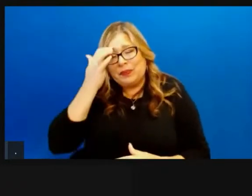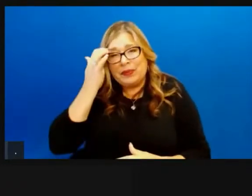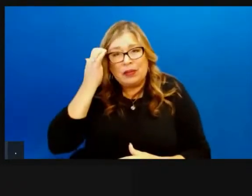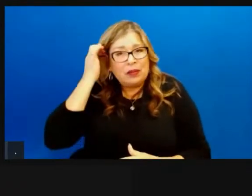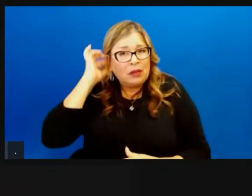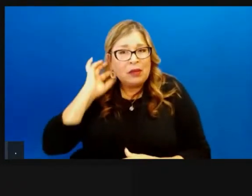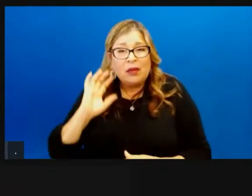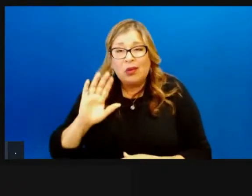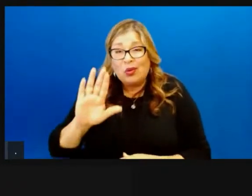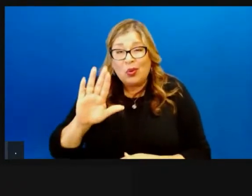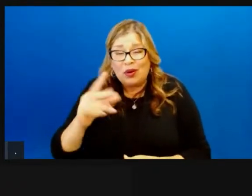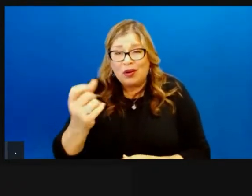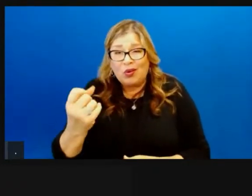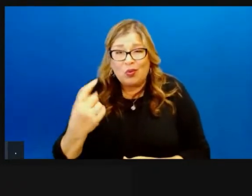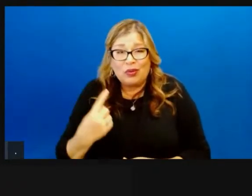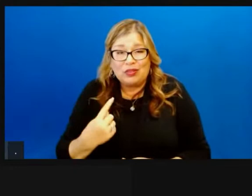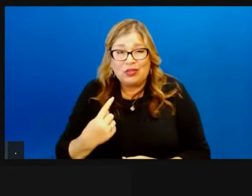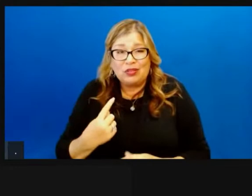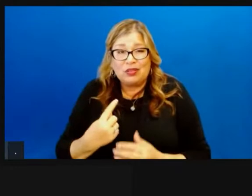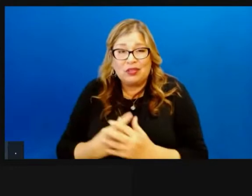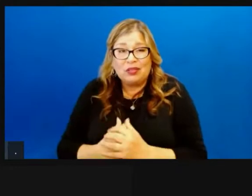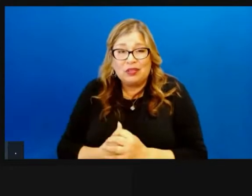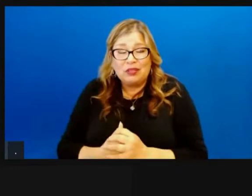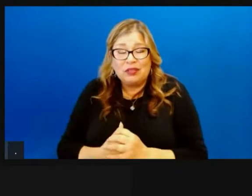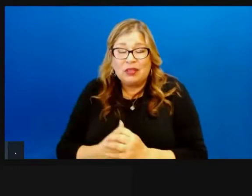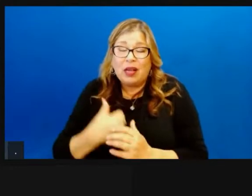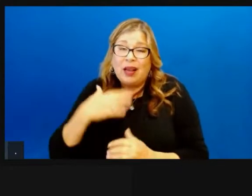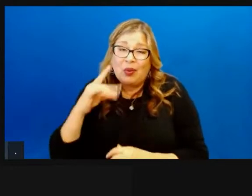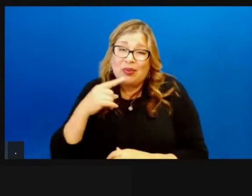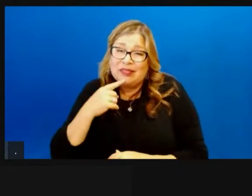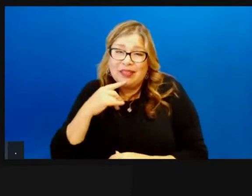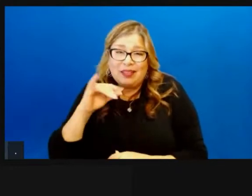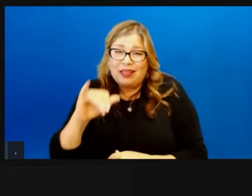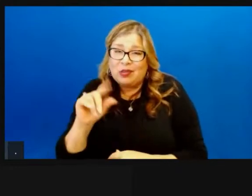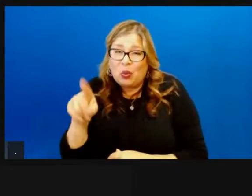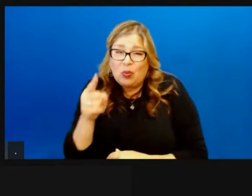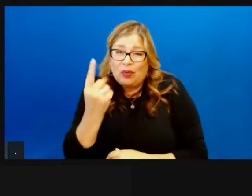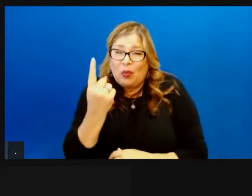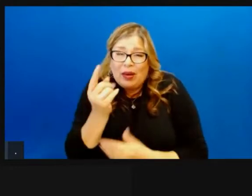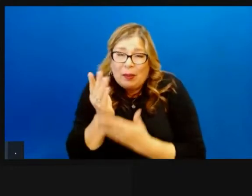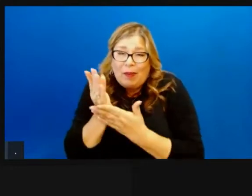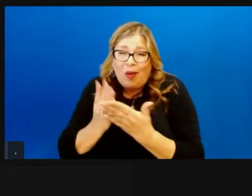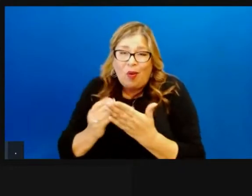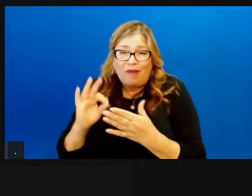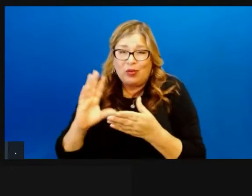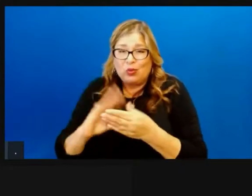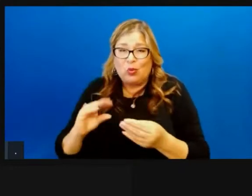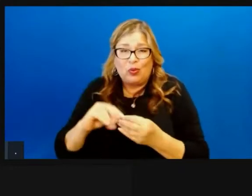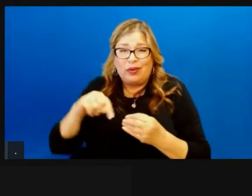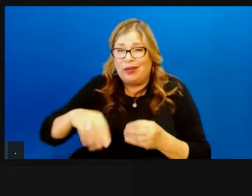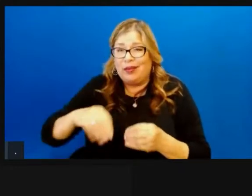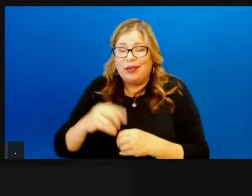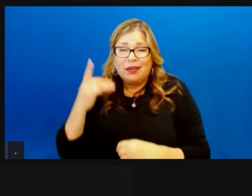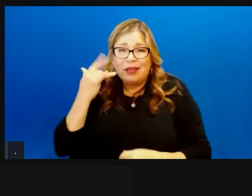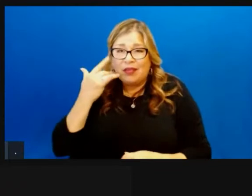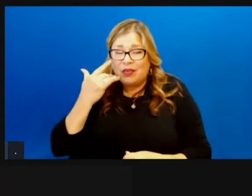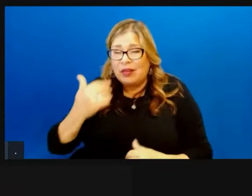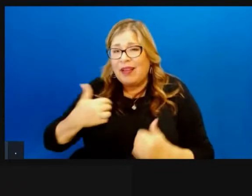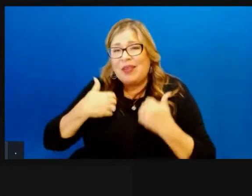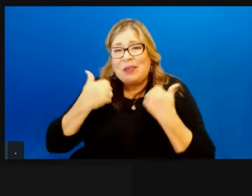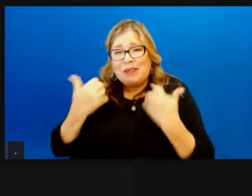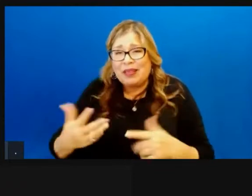only part of the story in California. And we know that there are other voices